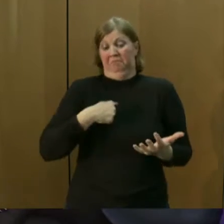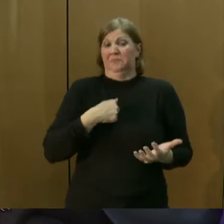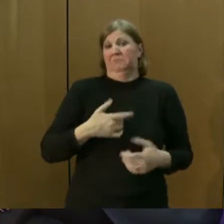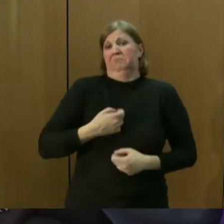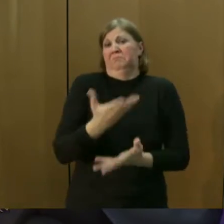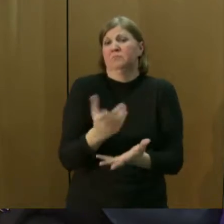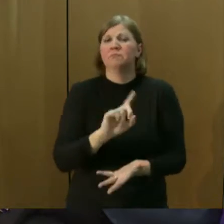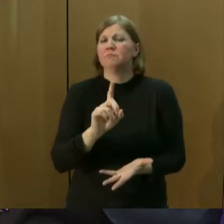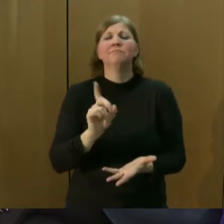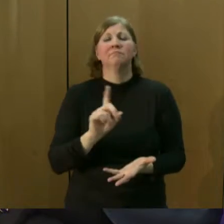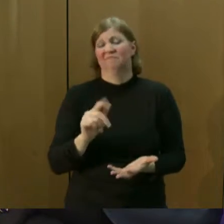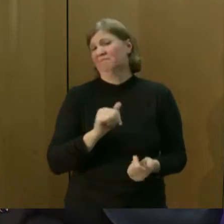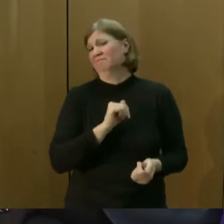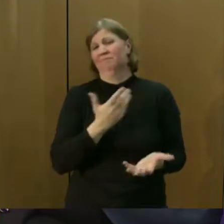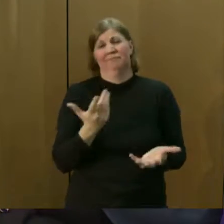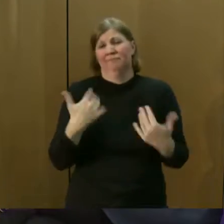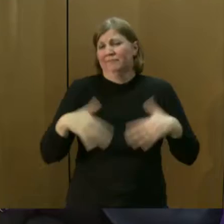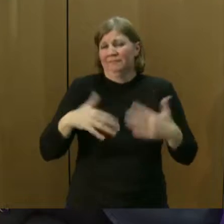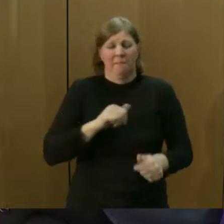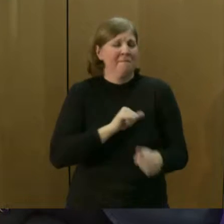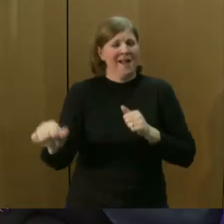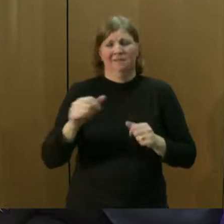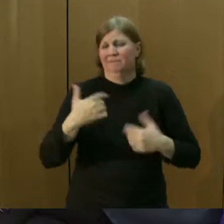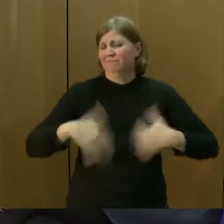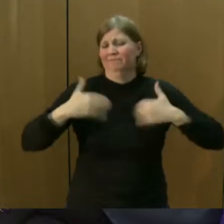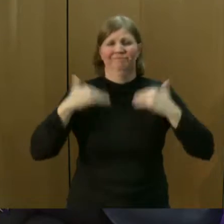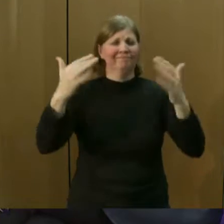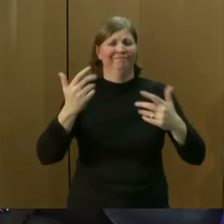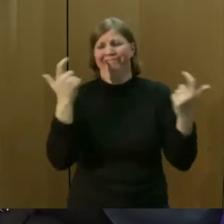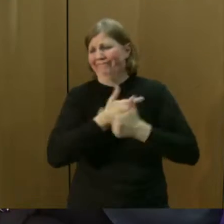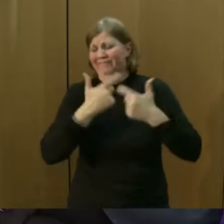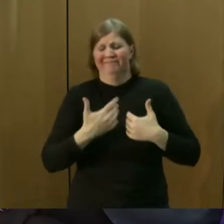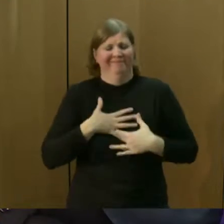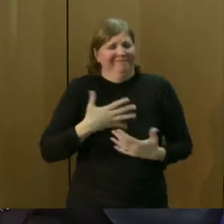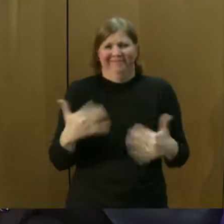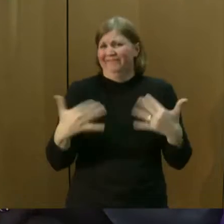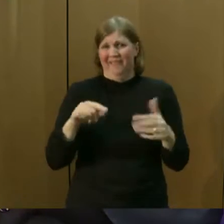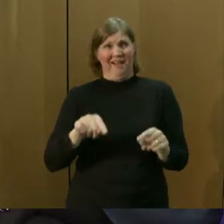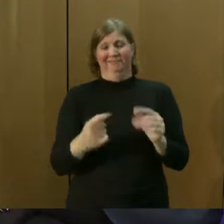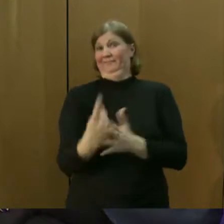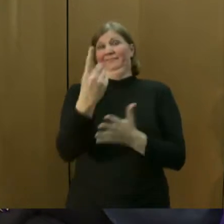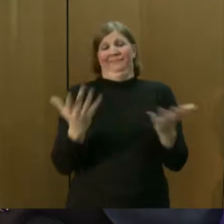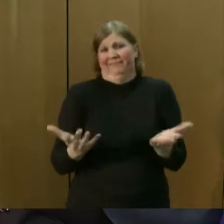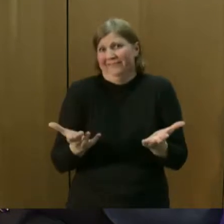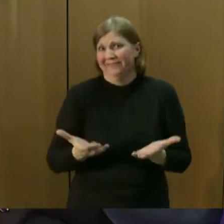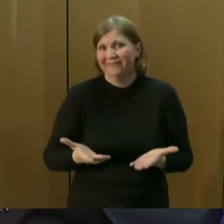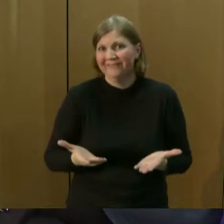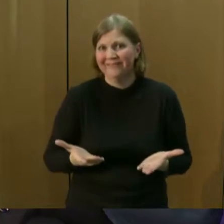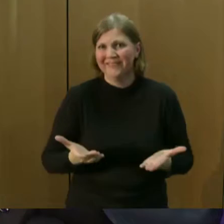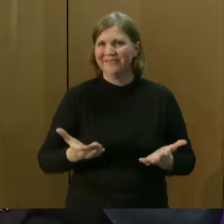fun festival in the world because it has that kind of hugely